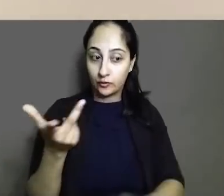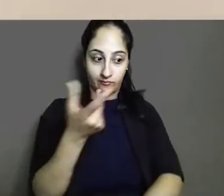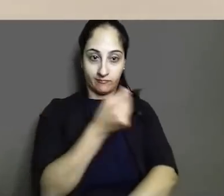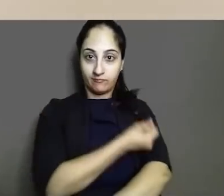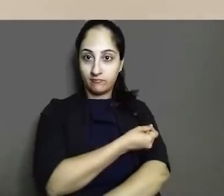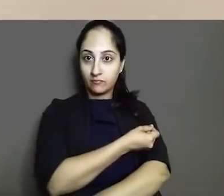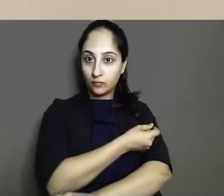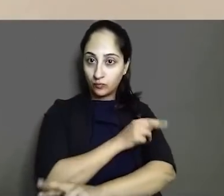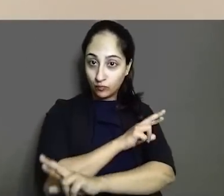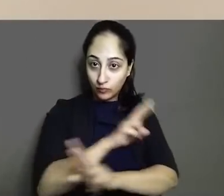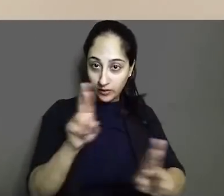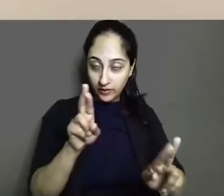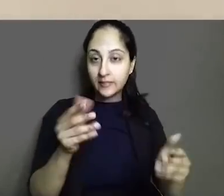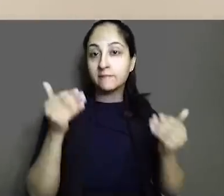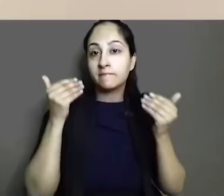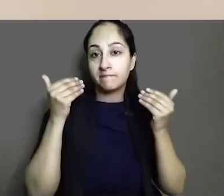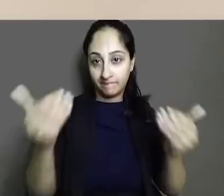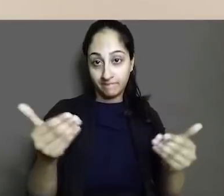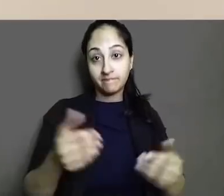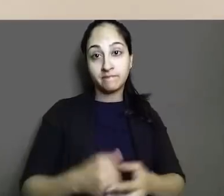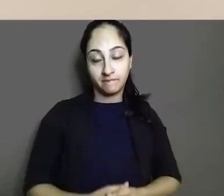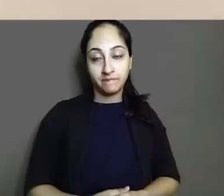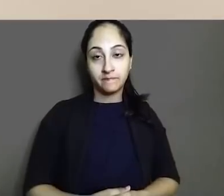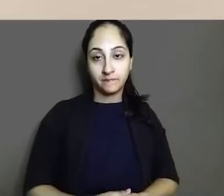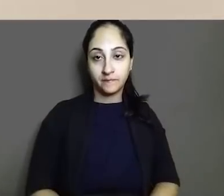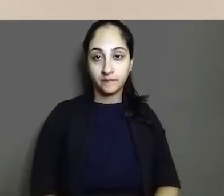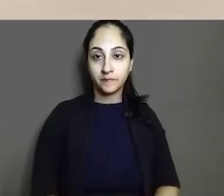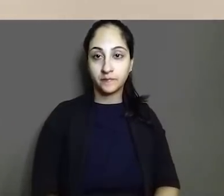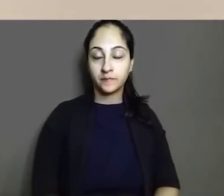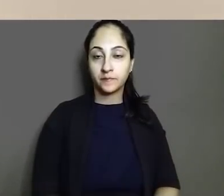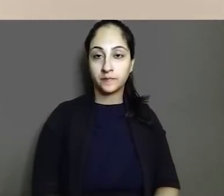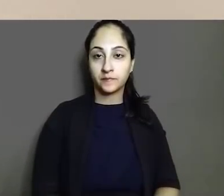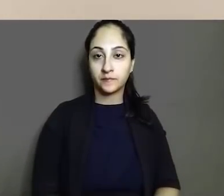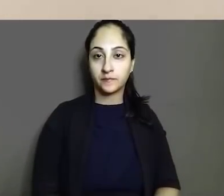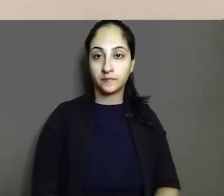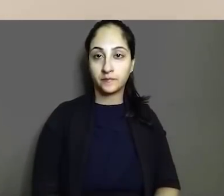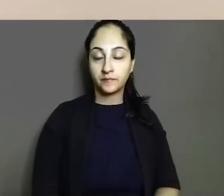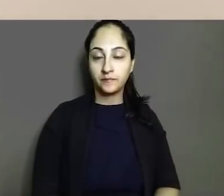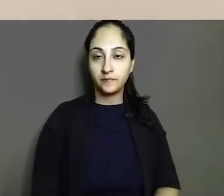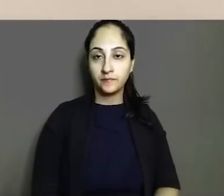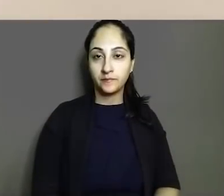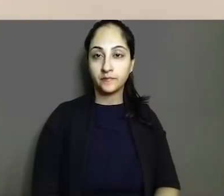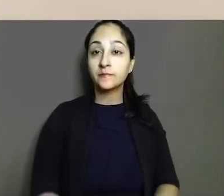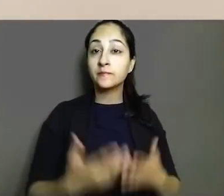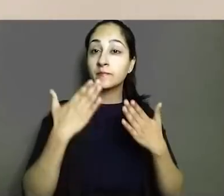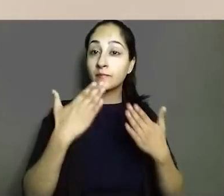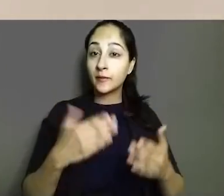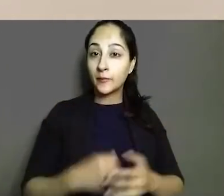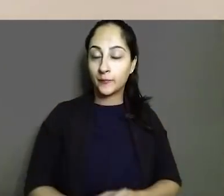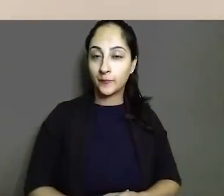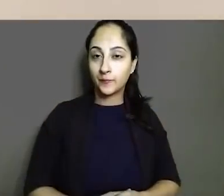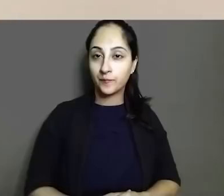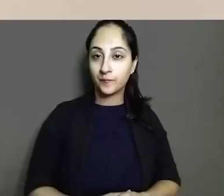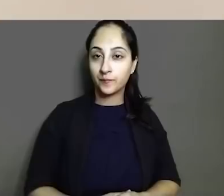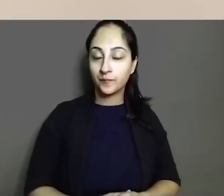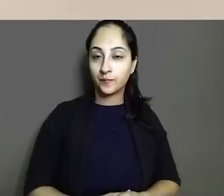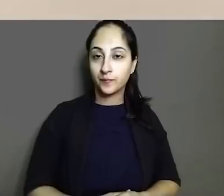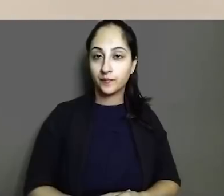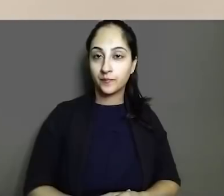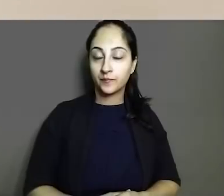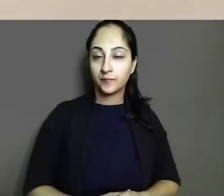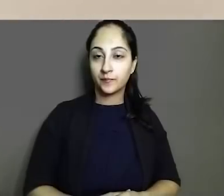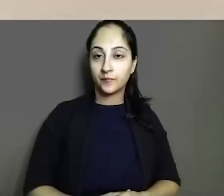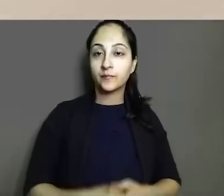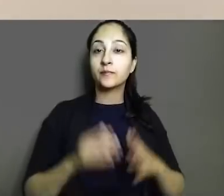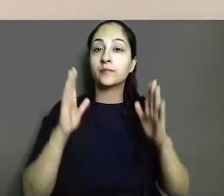vaccine, but rather transitioned to giving out only 1 to as many people as possible instead. And I was wondering, what are the differences in effectiveness,